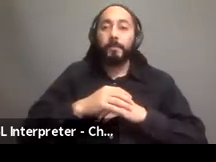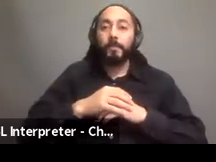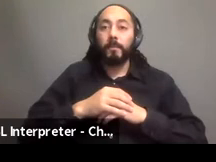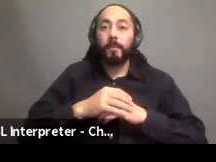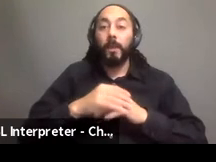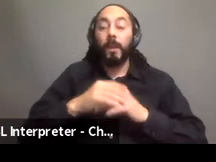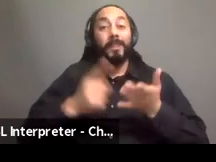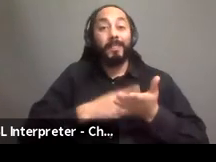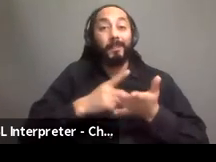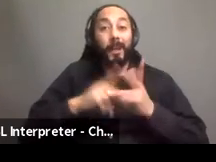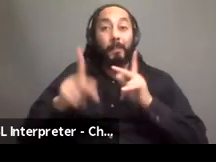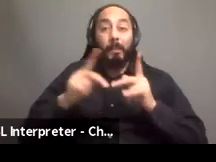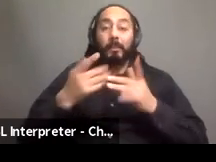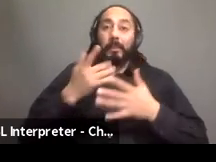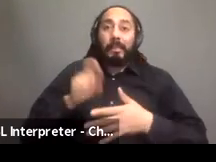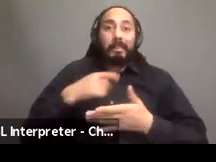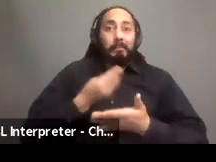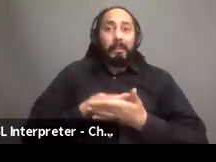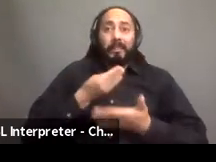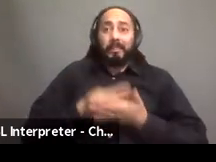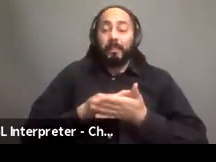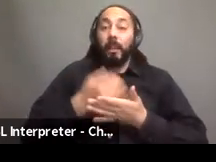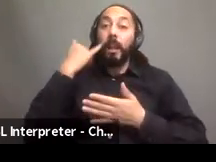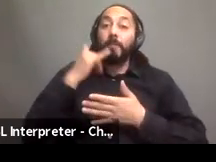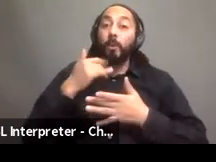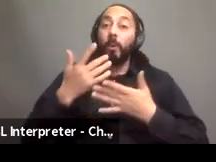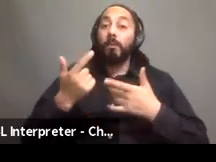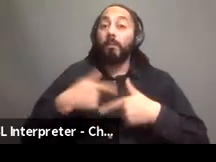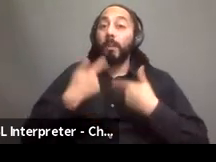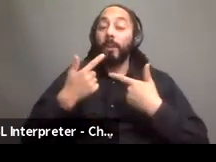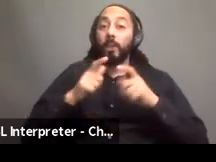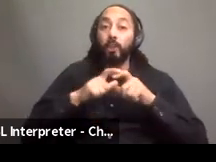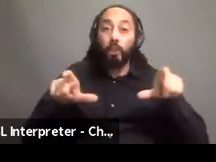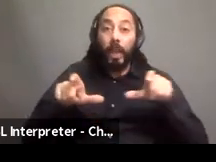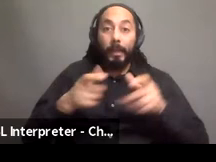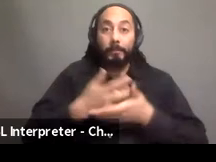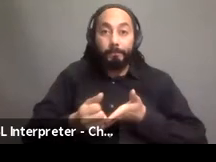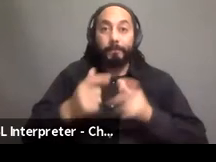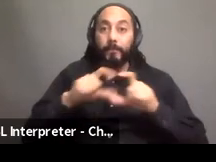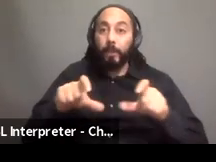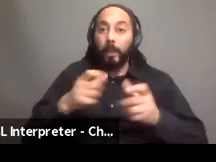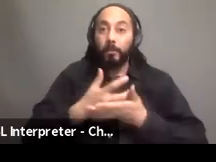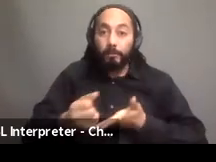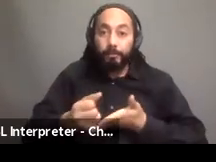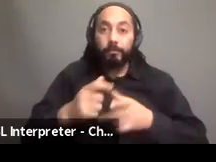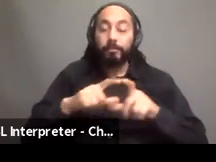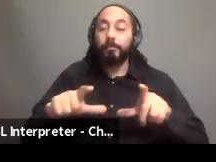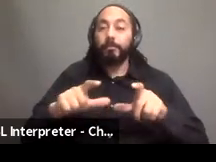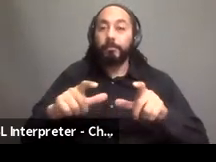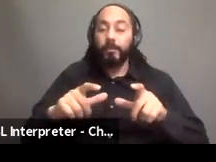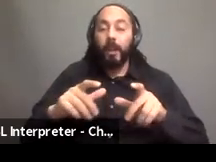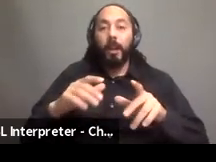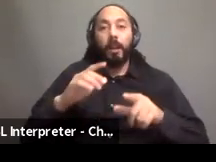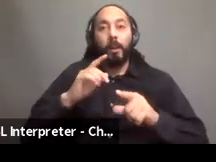income too. If you're living paycheck to paycheck, quitting the job and doing, a legal case of any